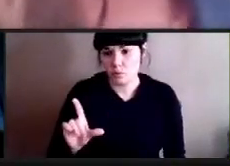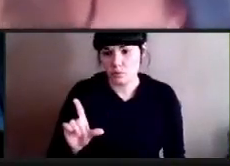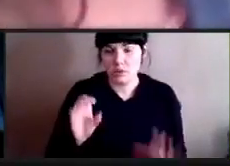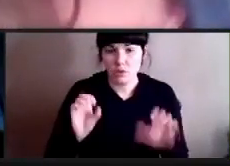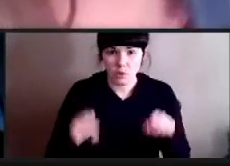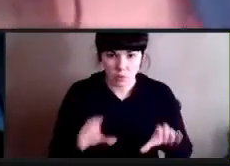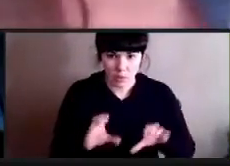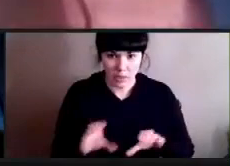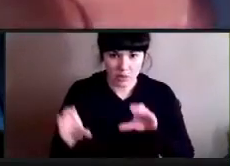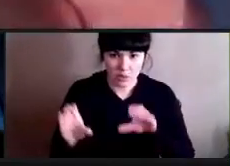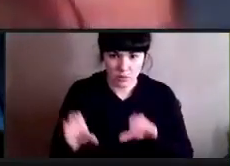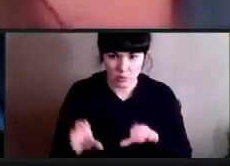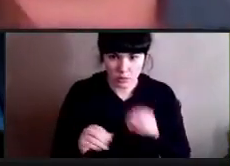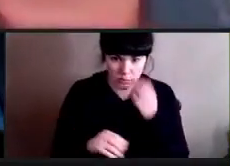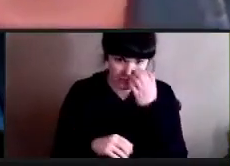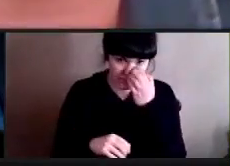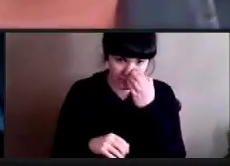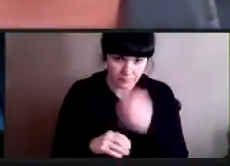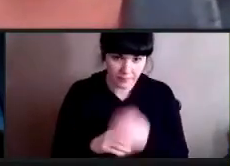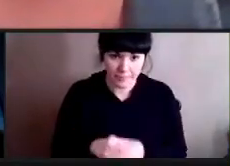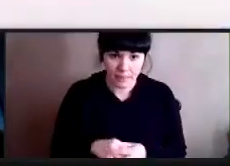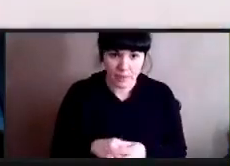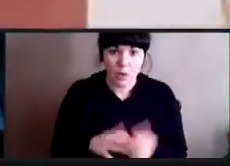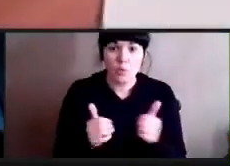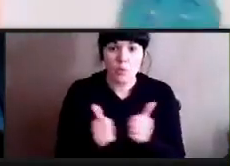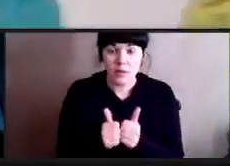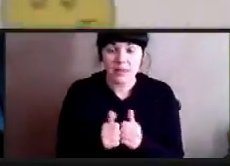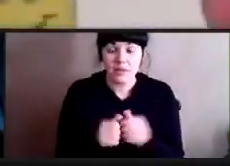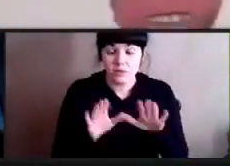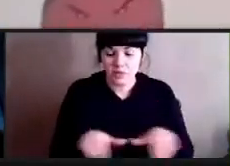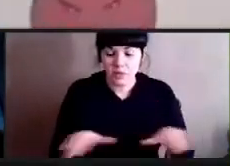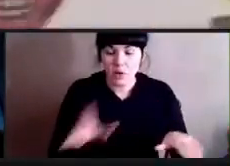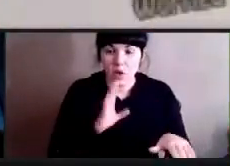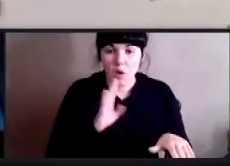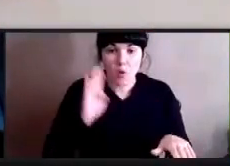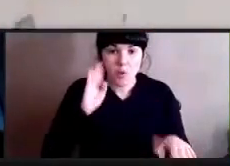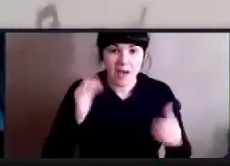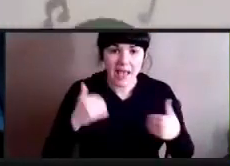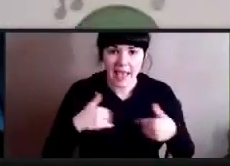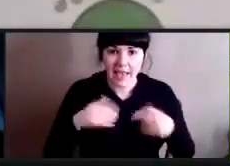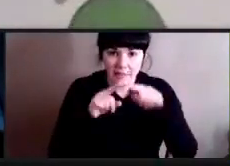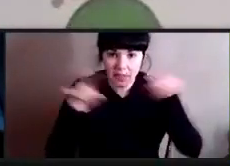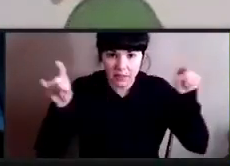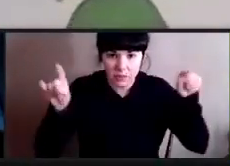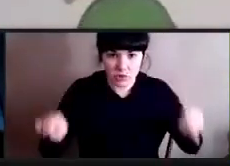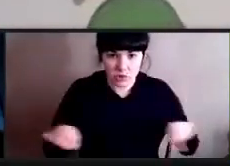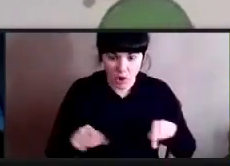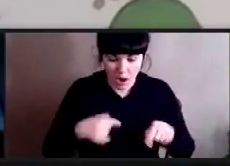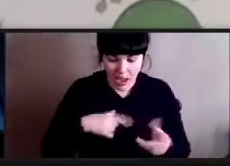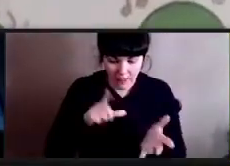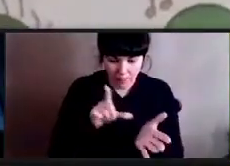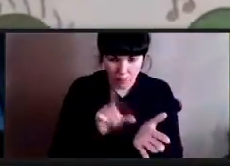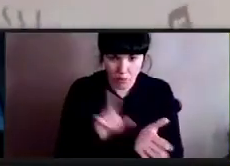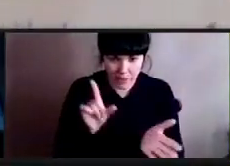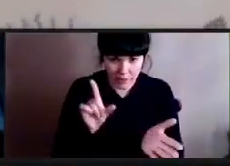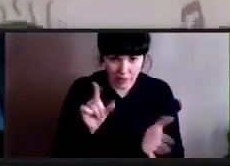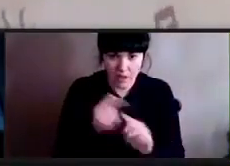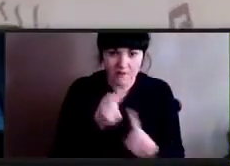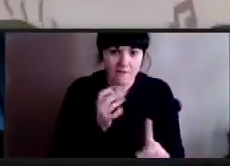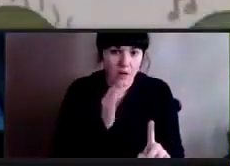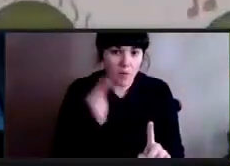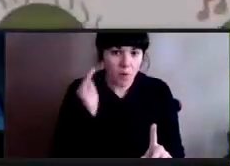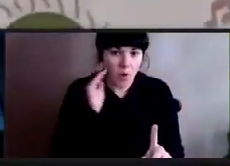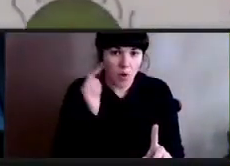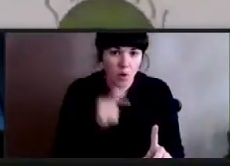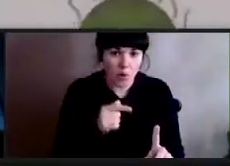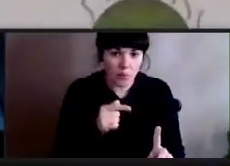this one off. This is from something called Therapy Aid. It's free online, and it's really just a feelings chart. And so you can